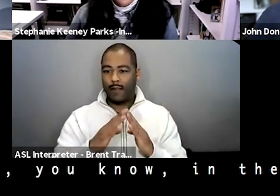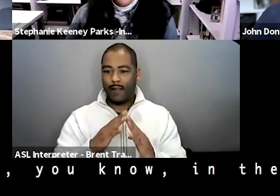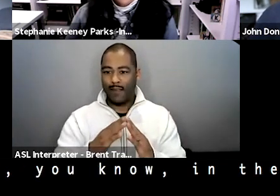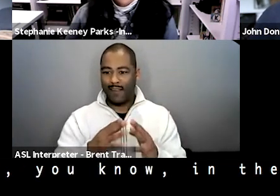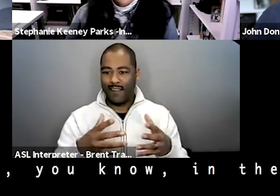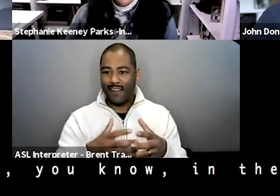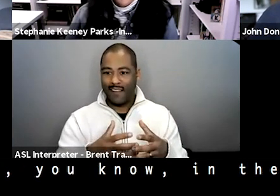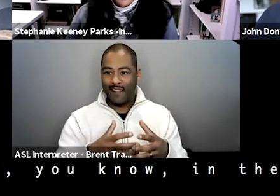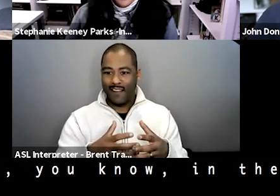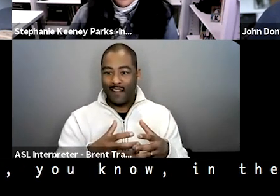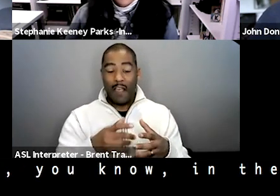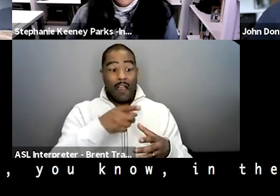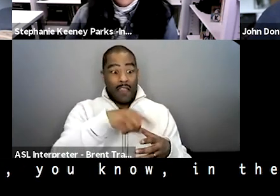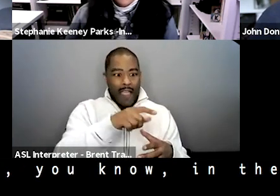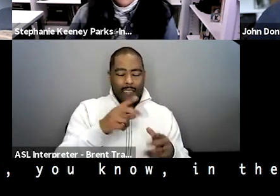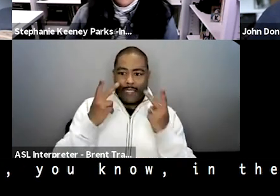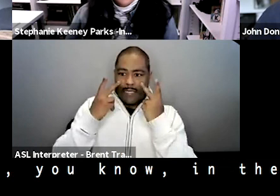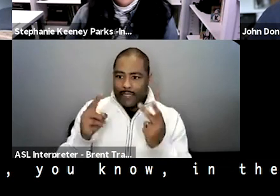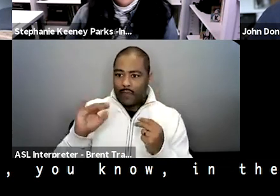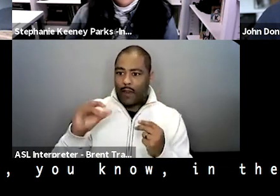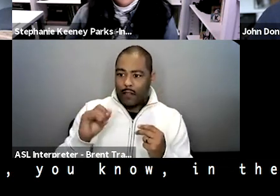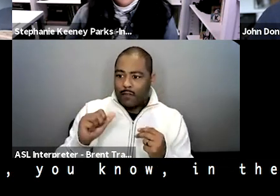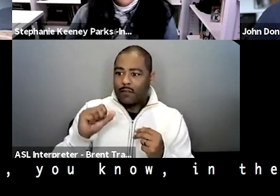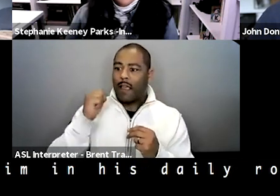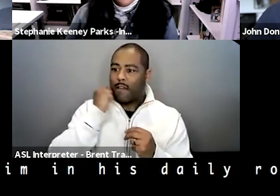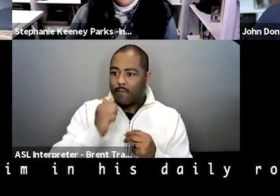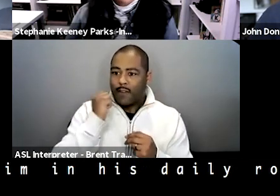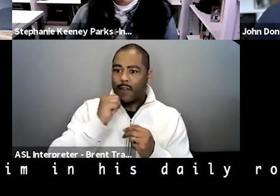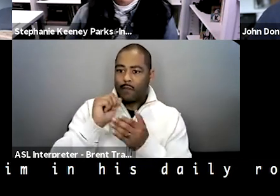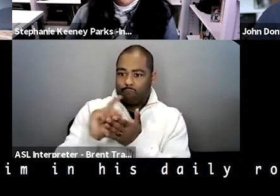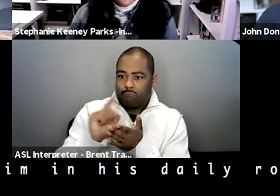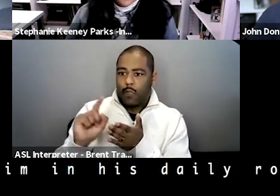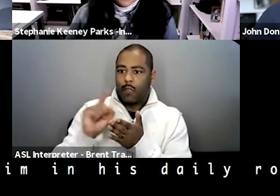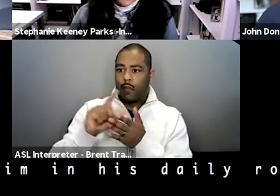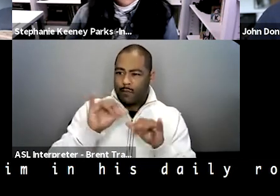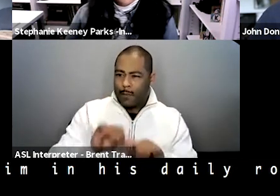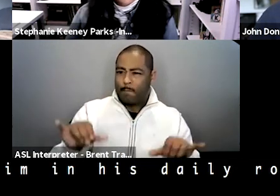getting used to him, just by being with him,